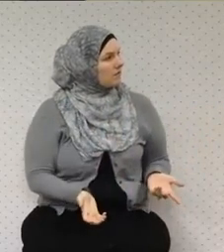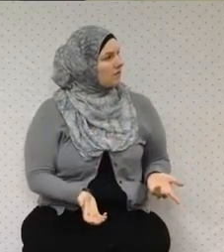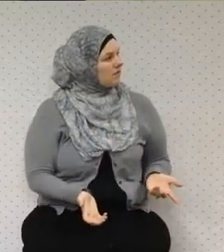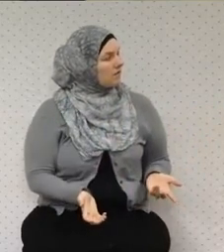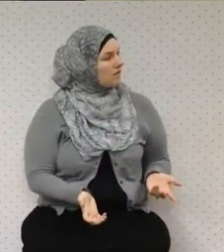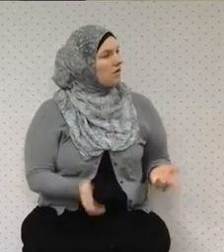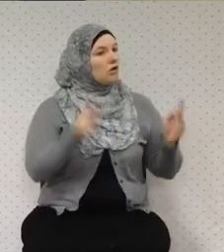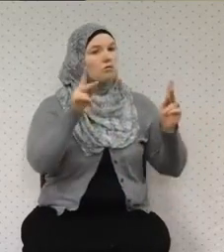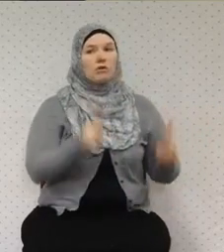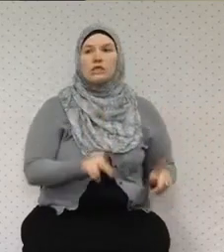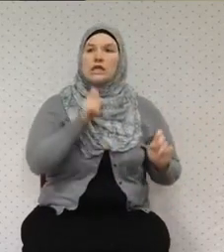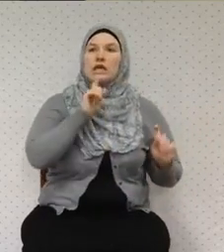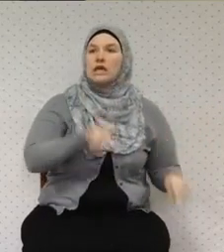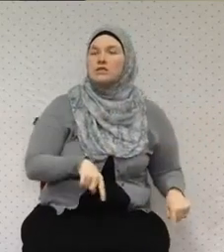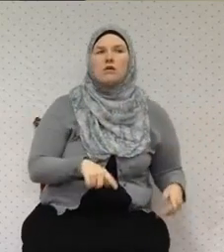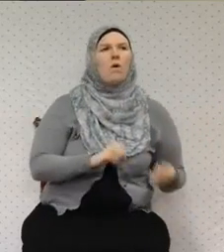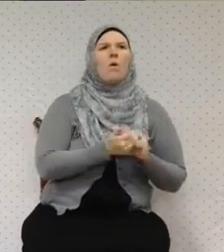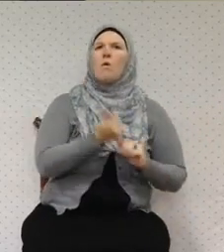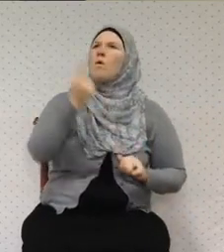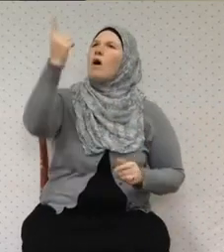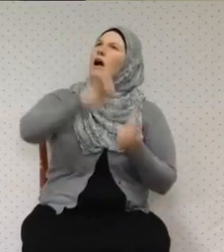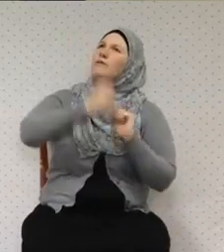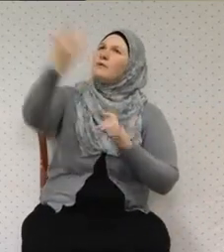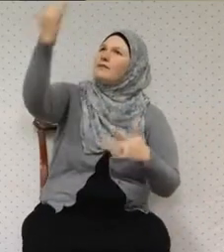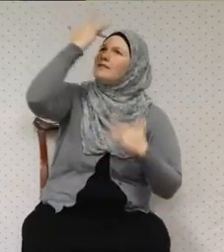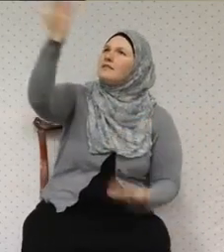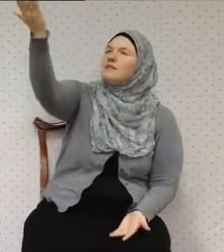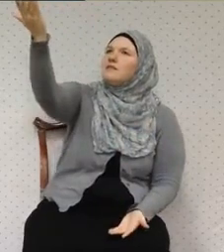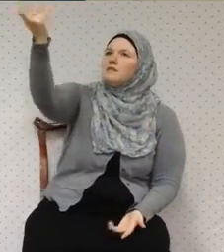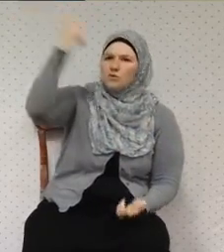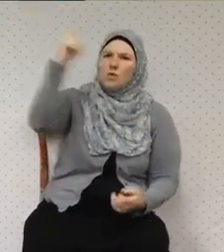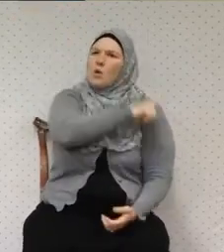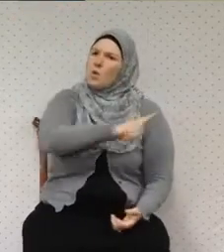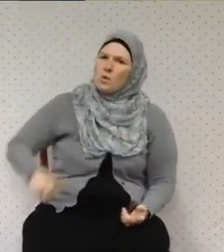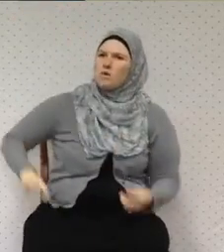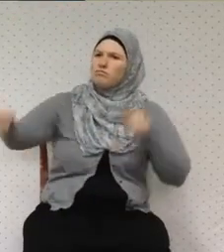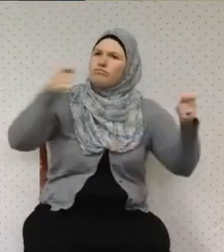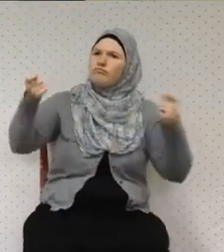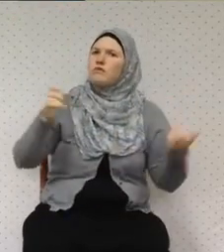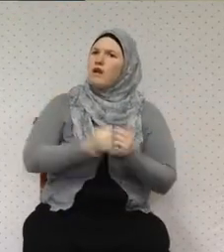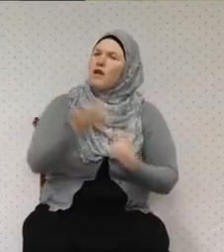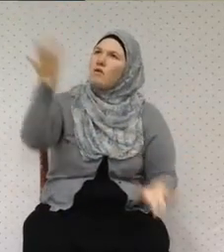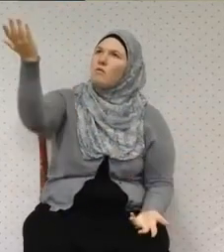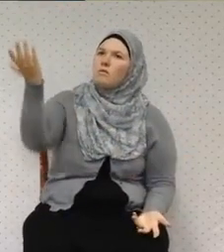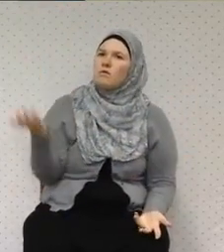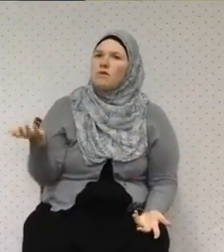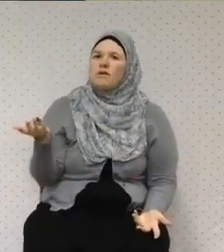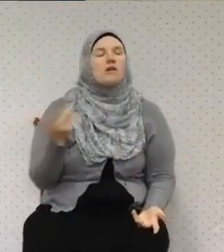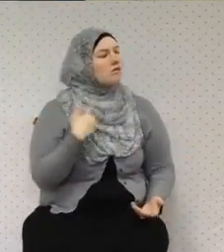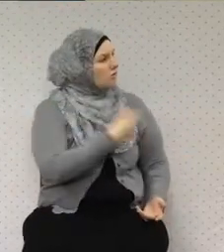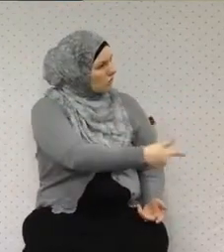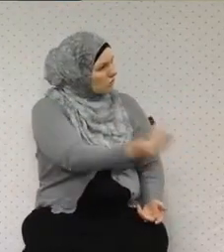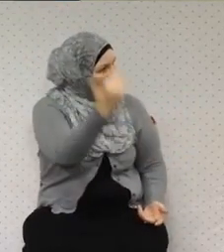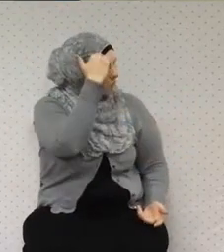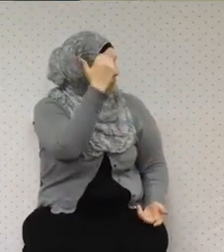And the person would answer, Oh Allah, how could you be sick when you are the Lord of the universe? He says, haven't you known